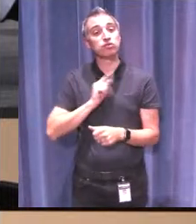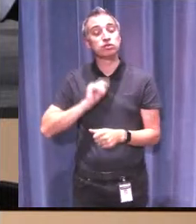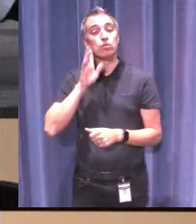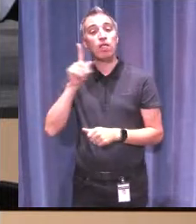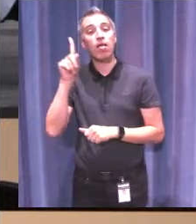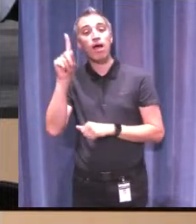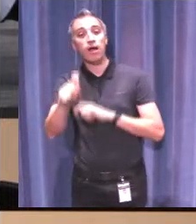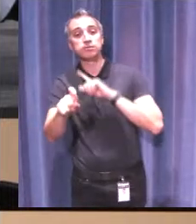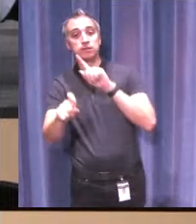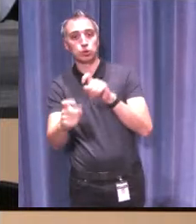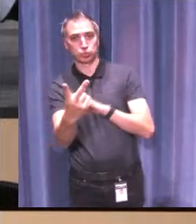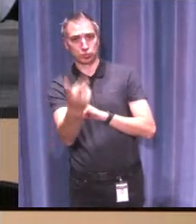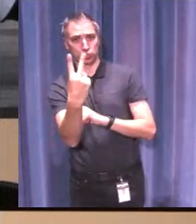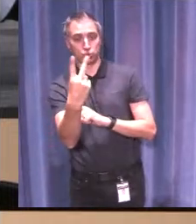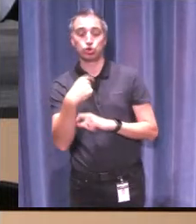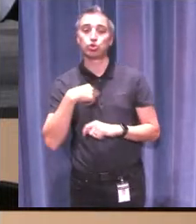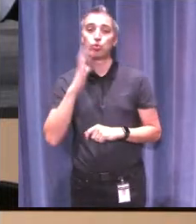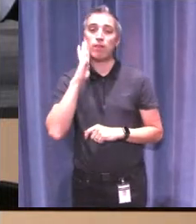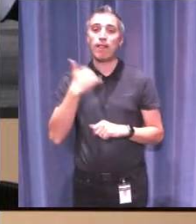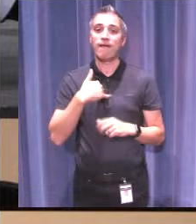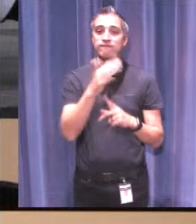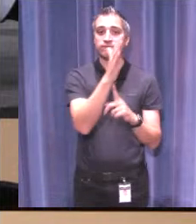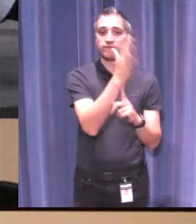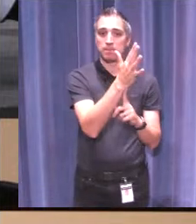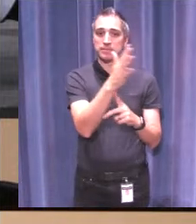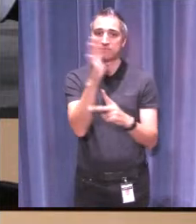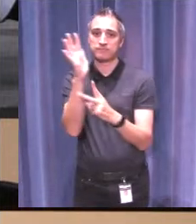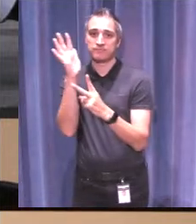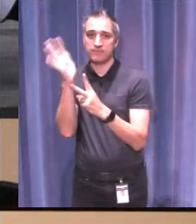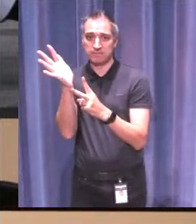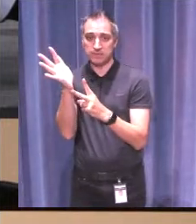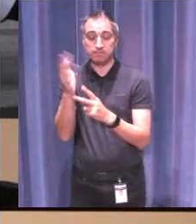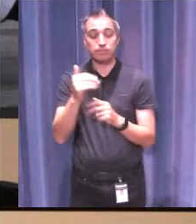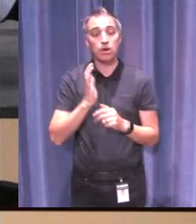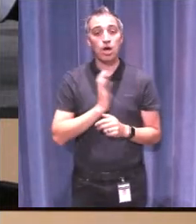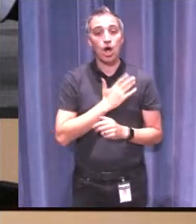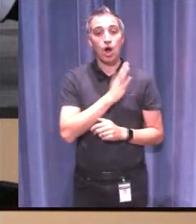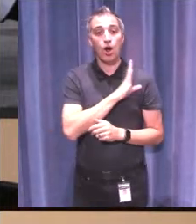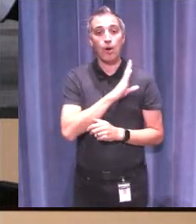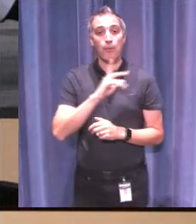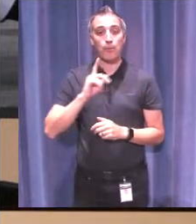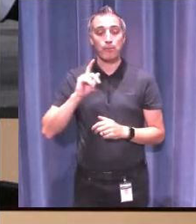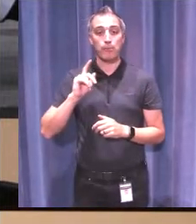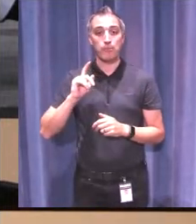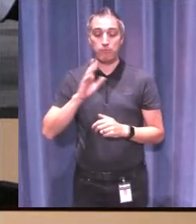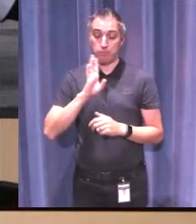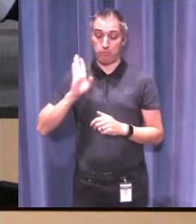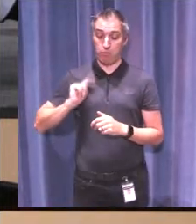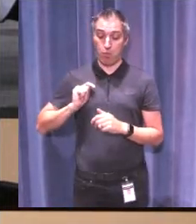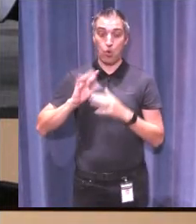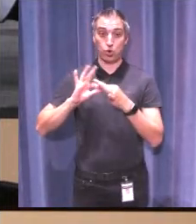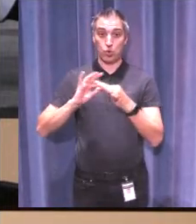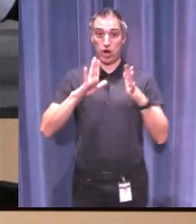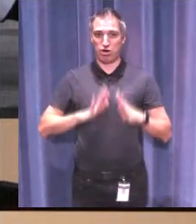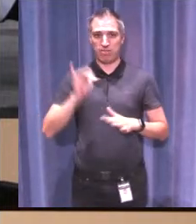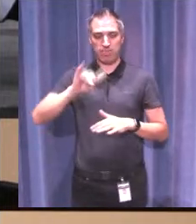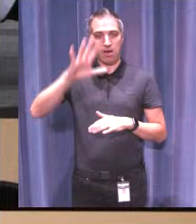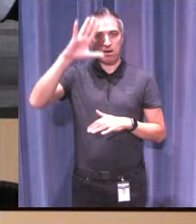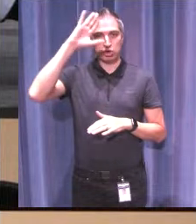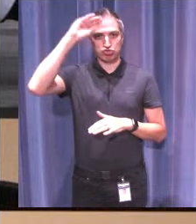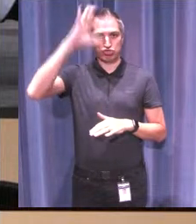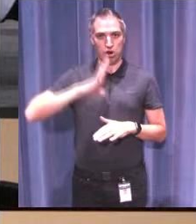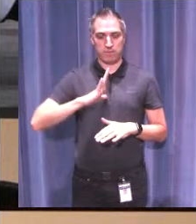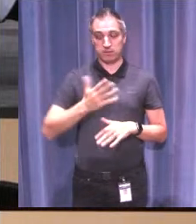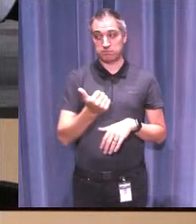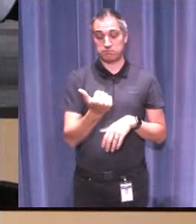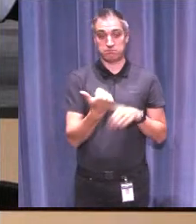minutes to answer each question. Our board coordinator, the gentleman behind me, will serve